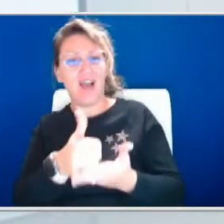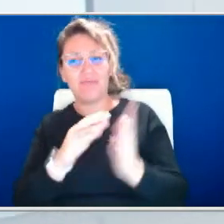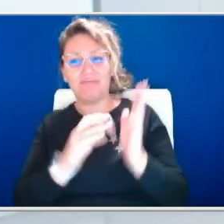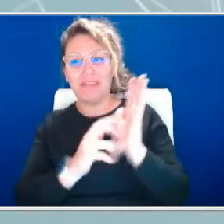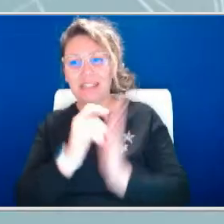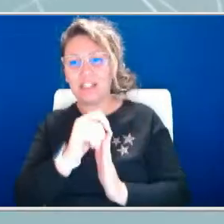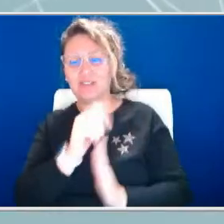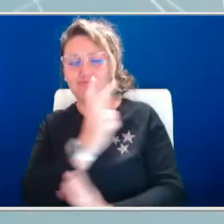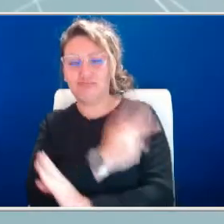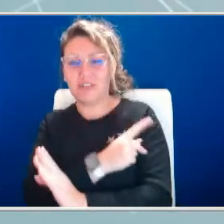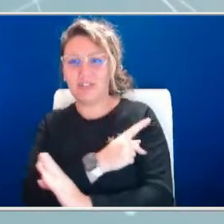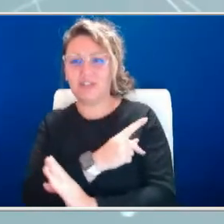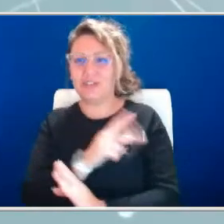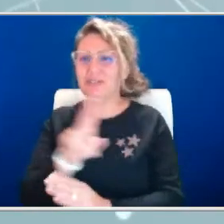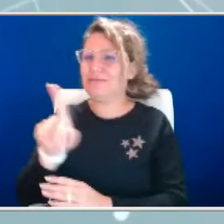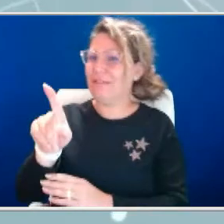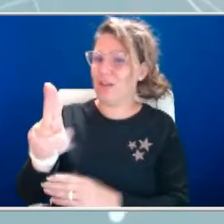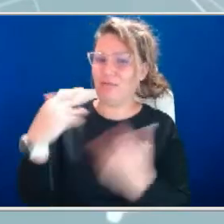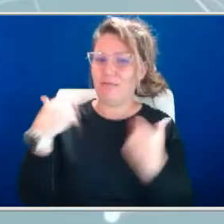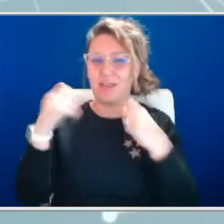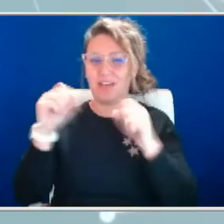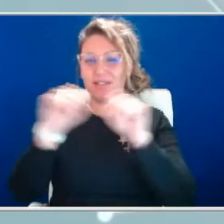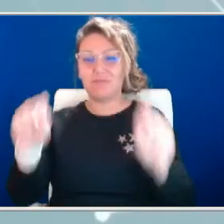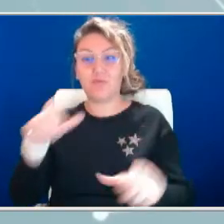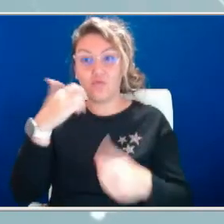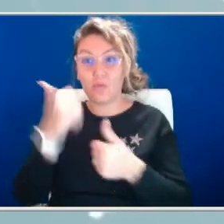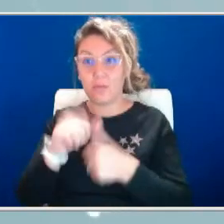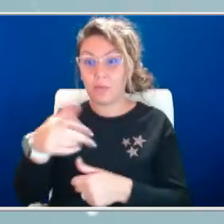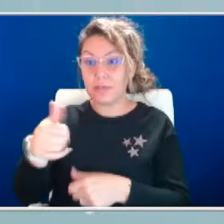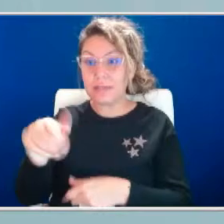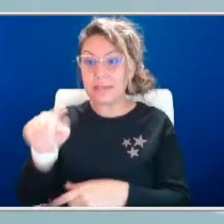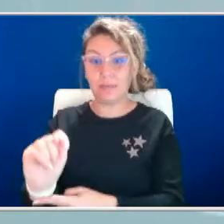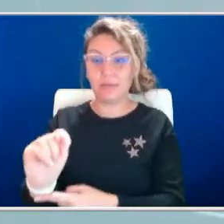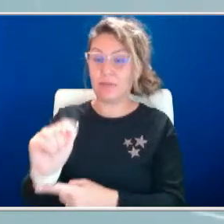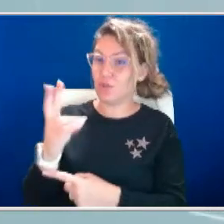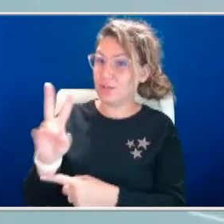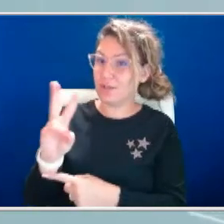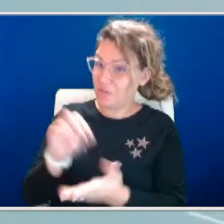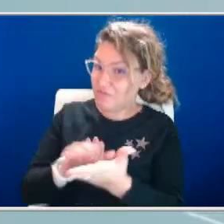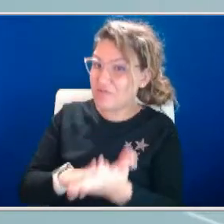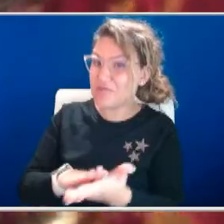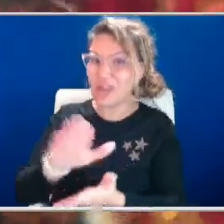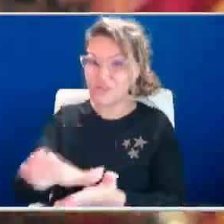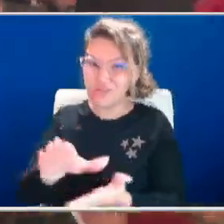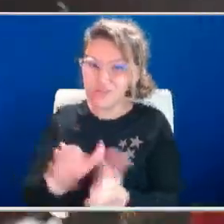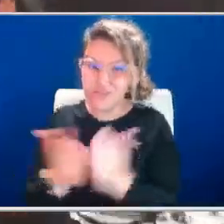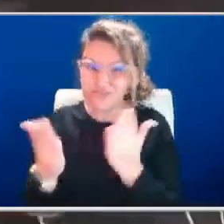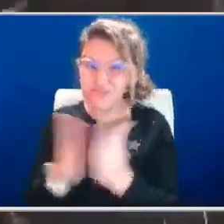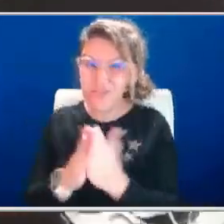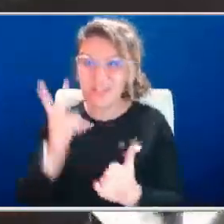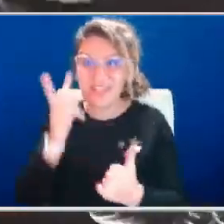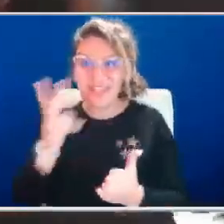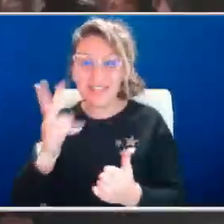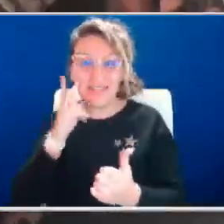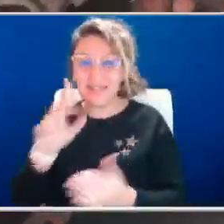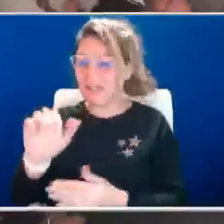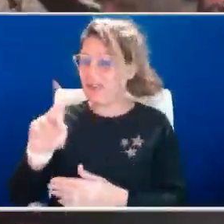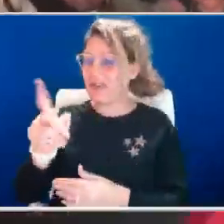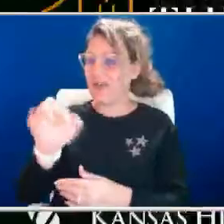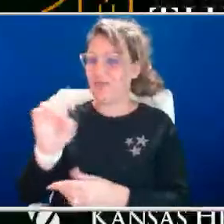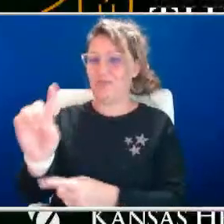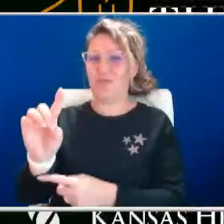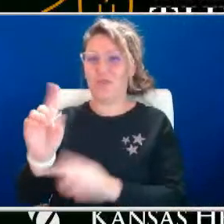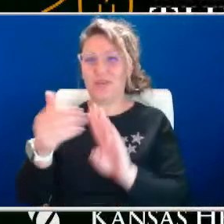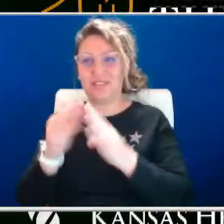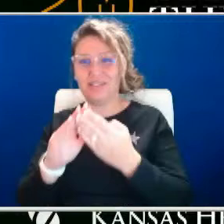Health System. Again, remember, September 17th, put it down in your book. I'm going to see you there. Emerald City, Treads and